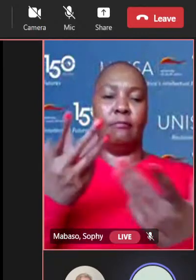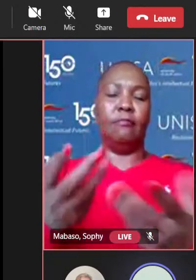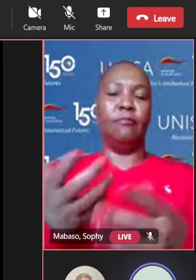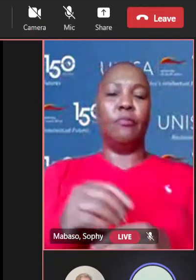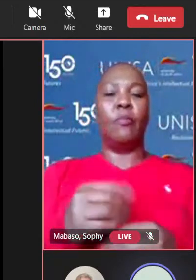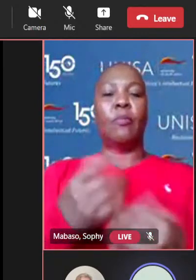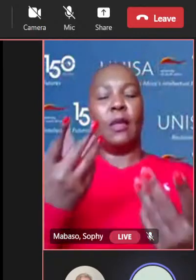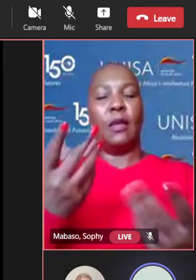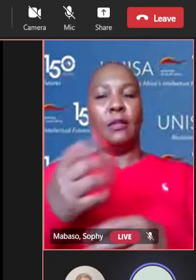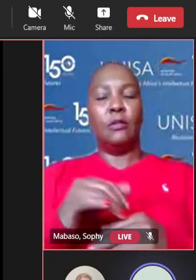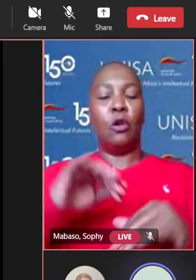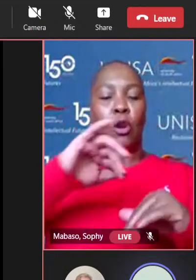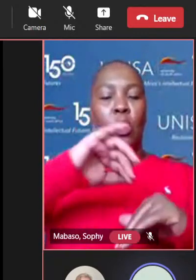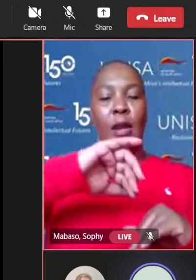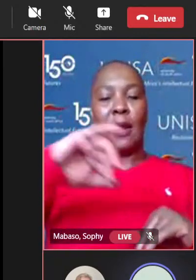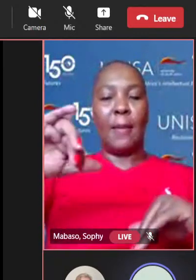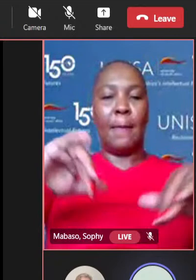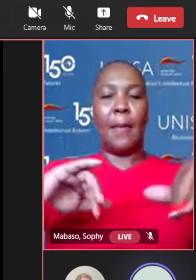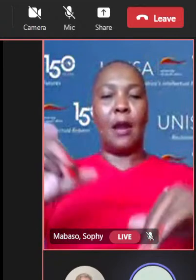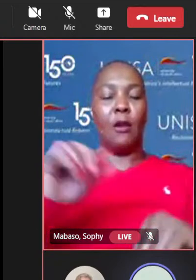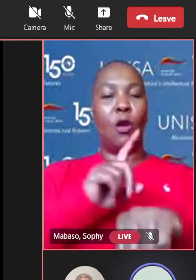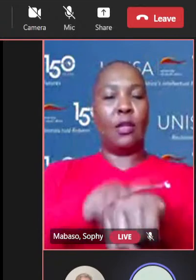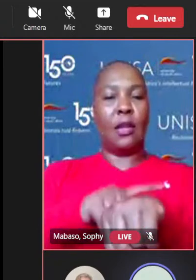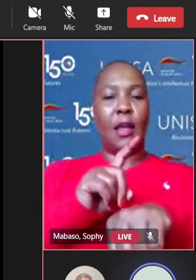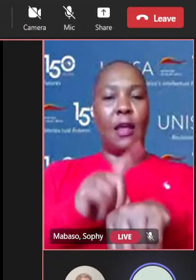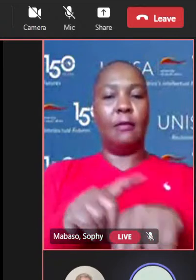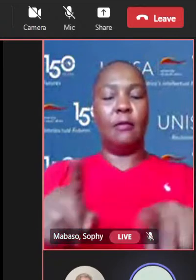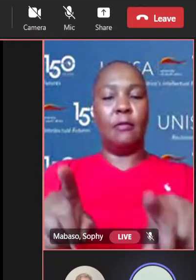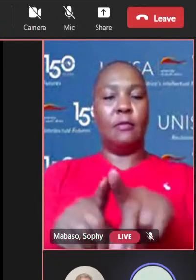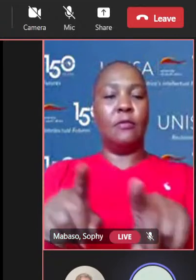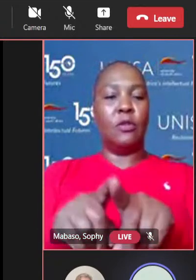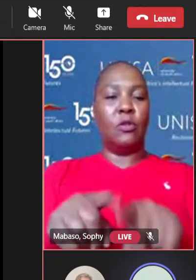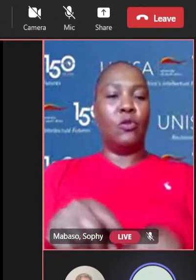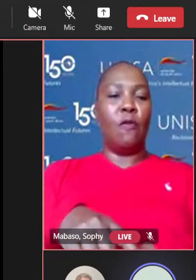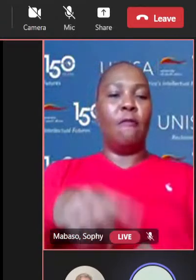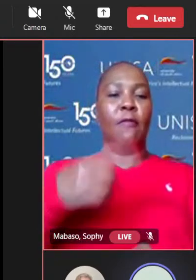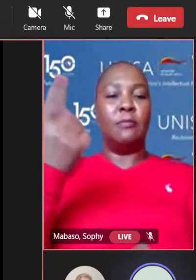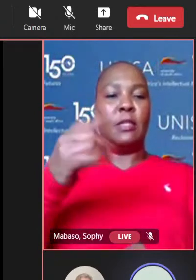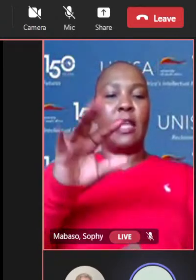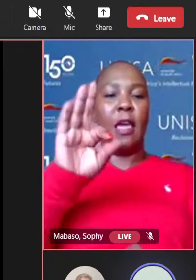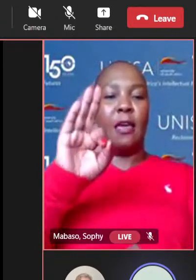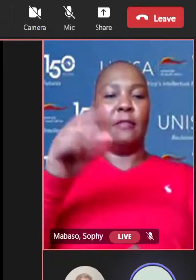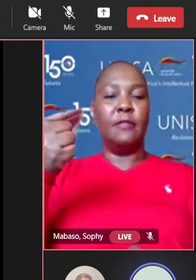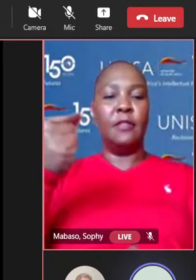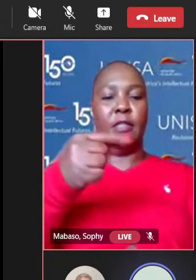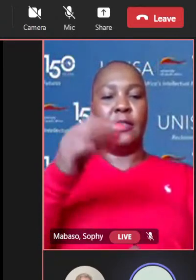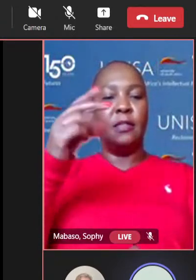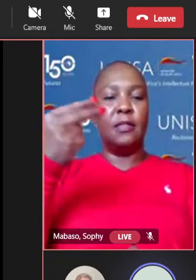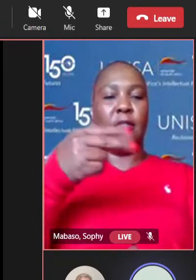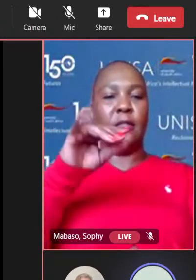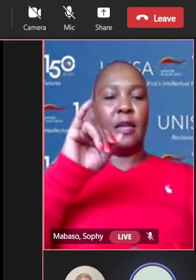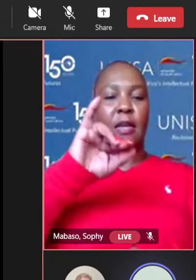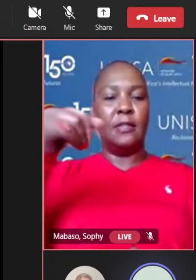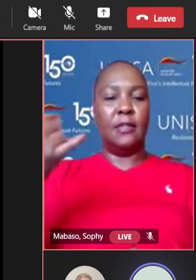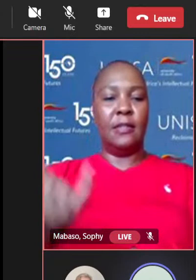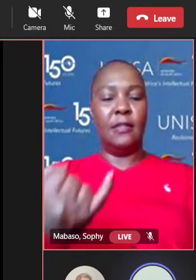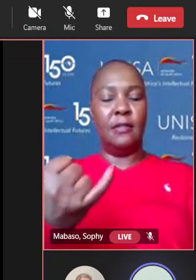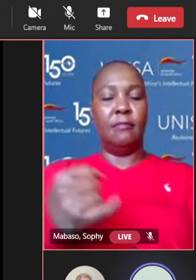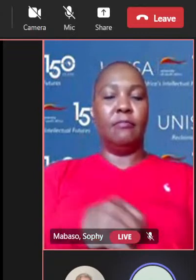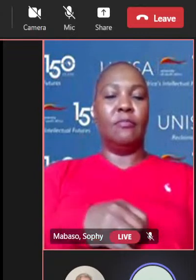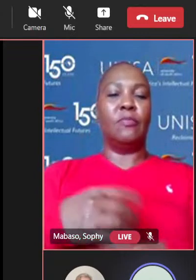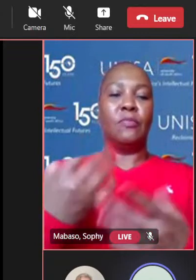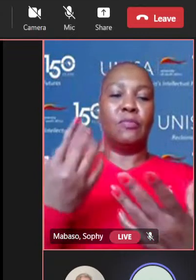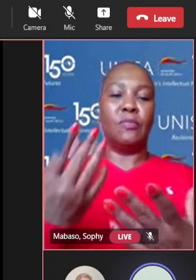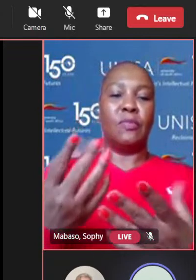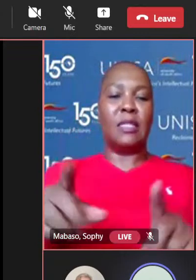separate your time like that. For first semester, you have F, G, and so in each day, you have 1 module. Okay, in the second semester, you might also have exactly